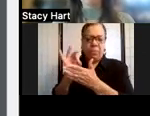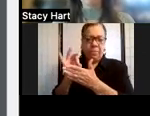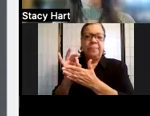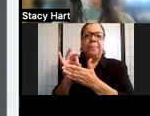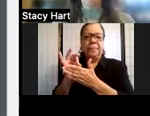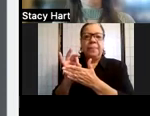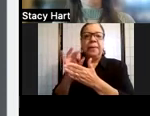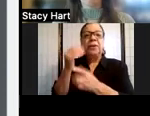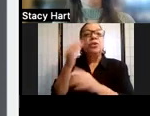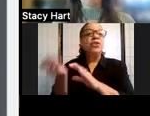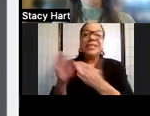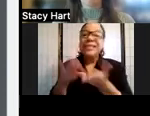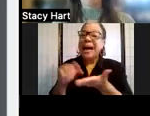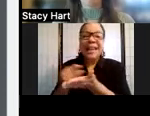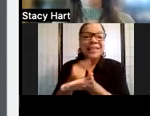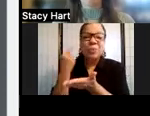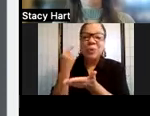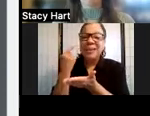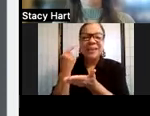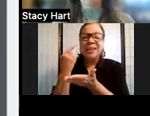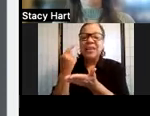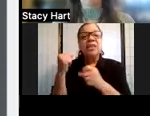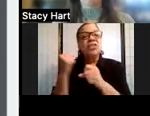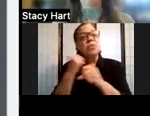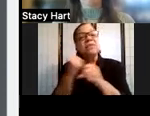know, she died last weekend, and Judy was fighting for